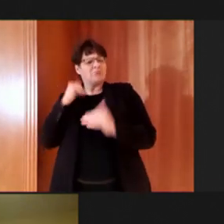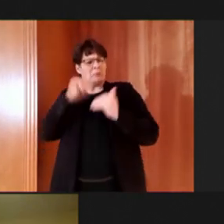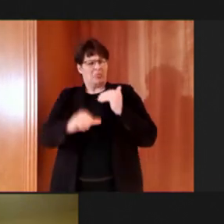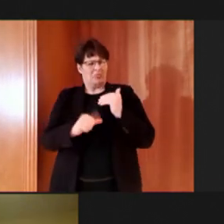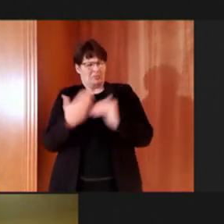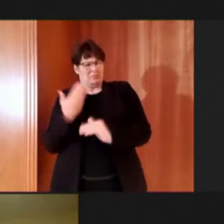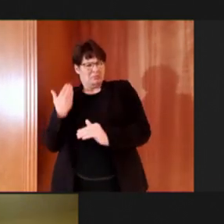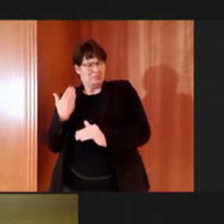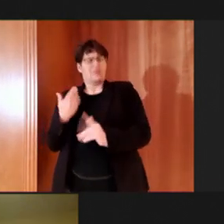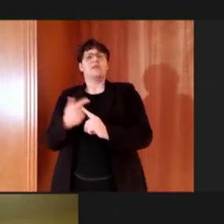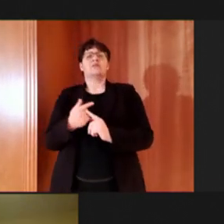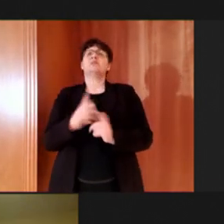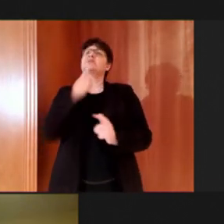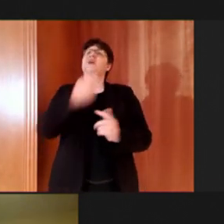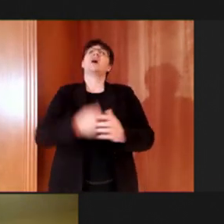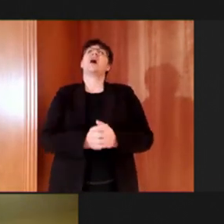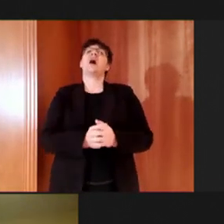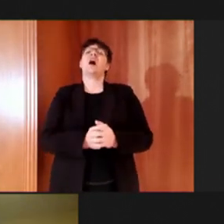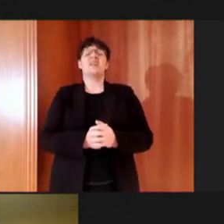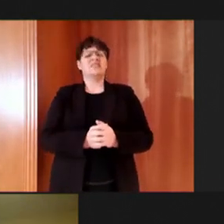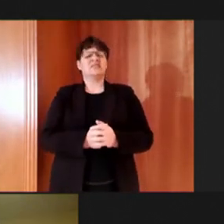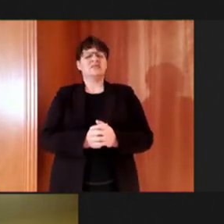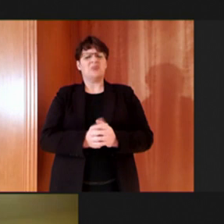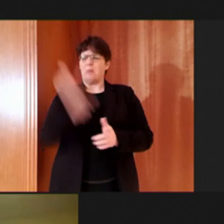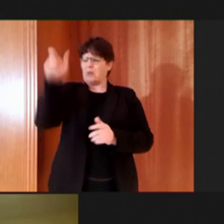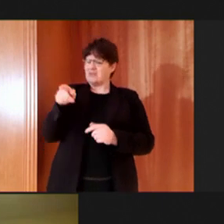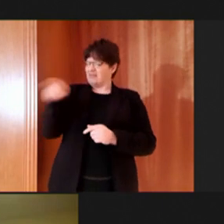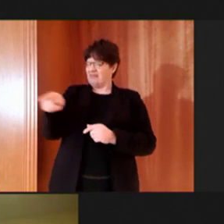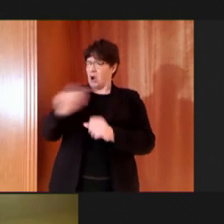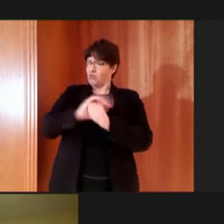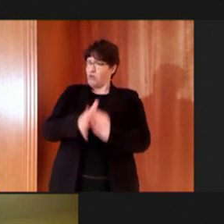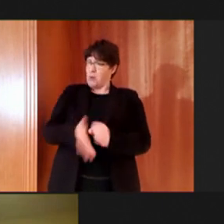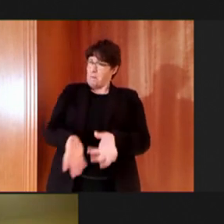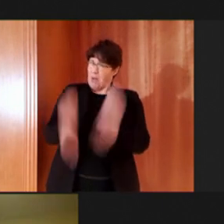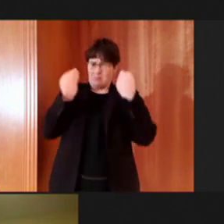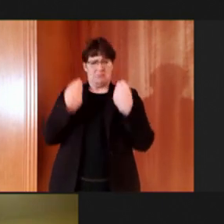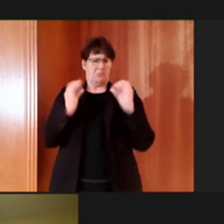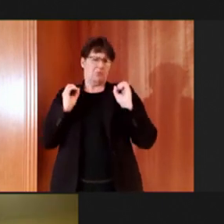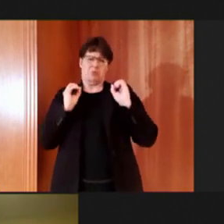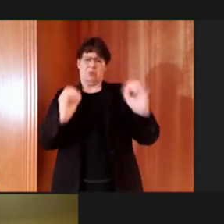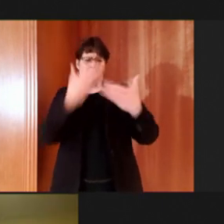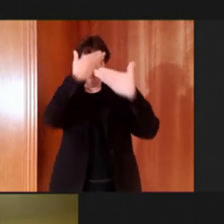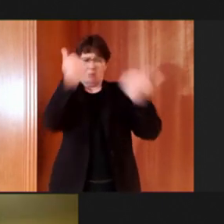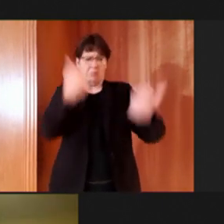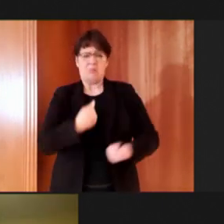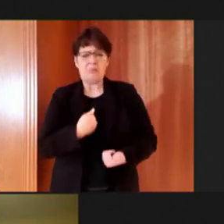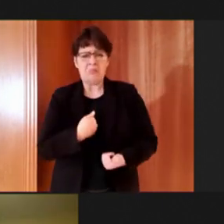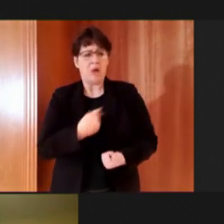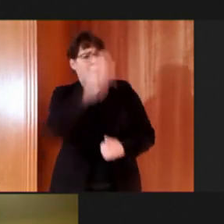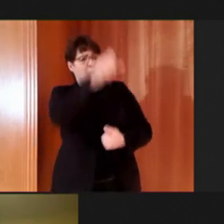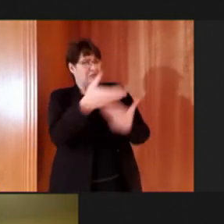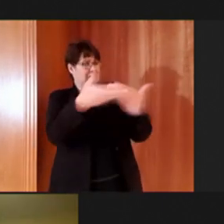many of us could have said that we didn't know of anyone who is infected or anyone who has